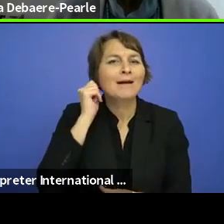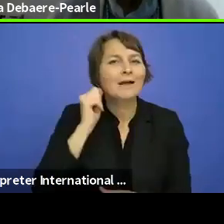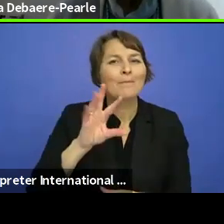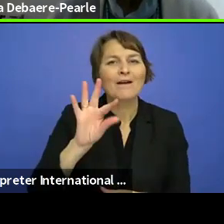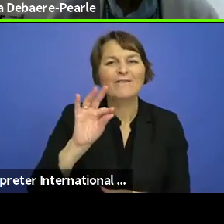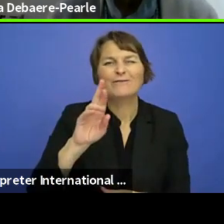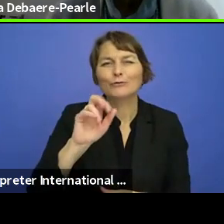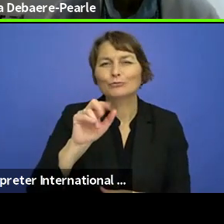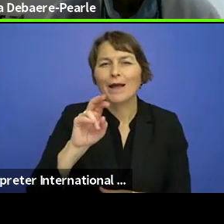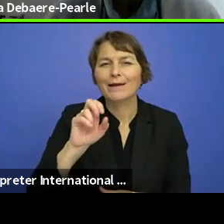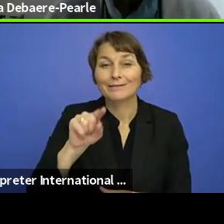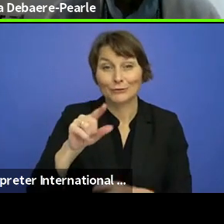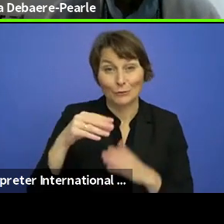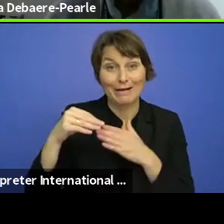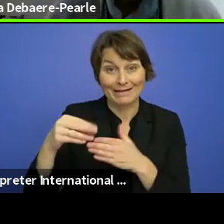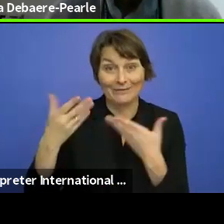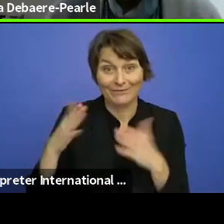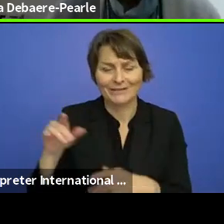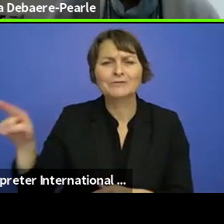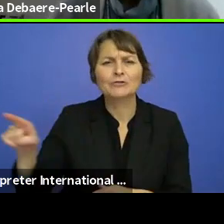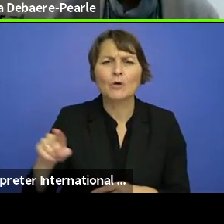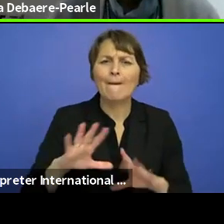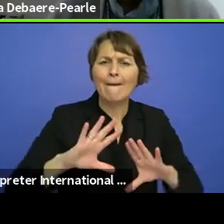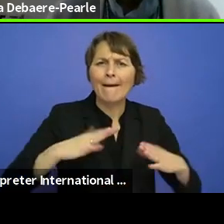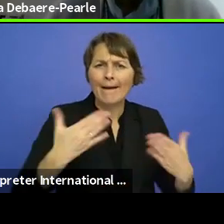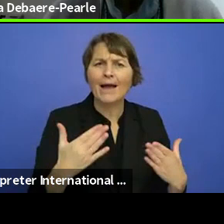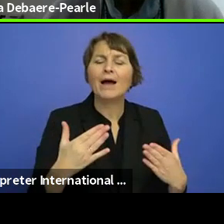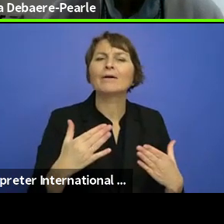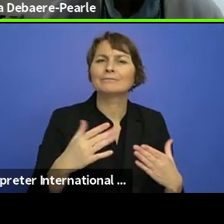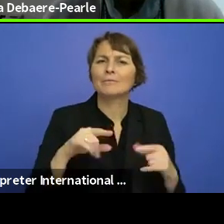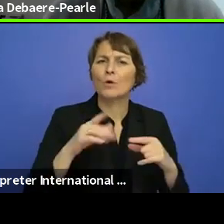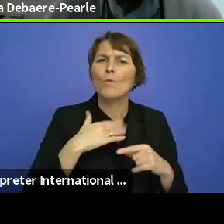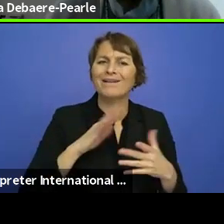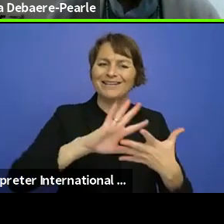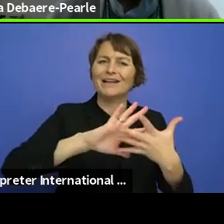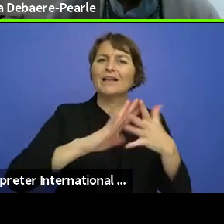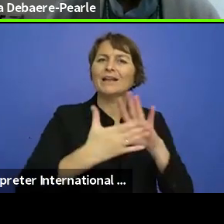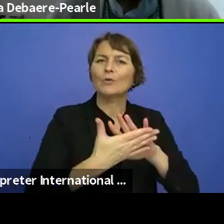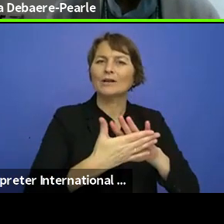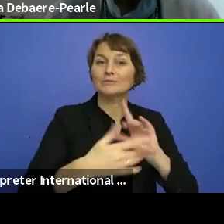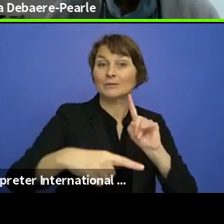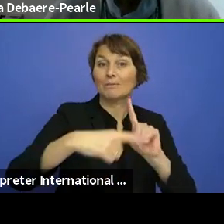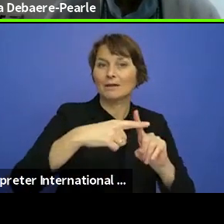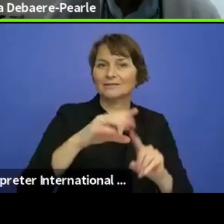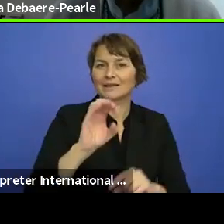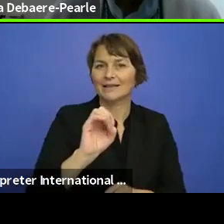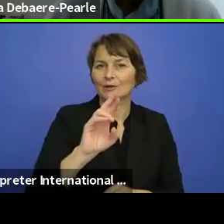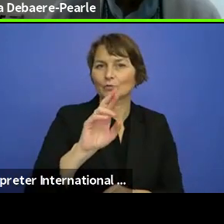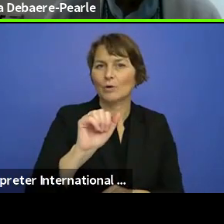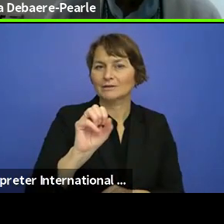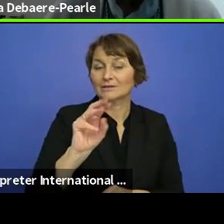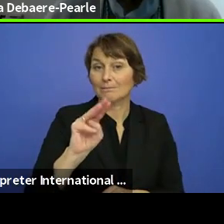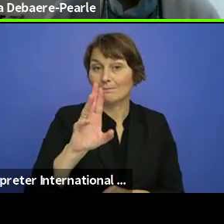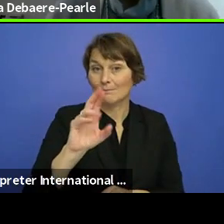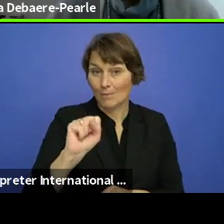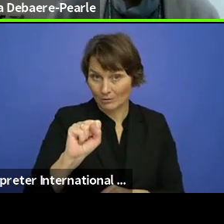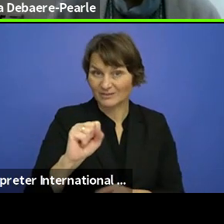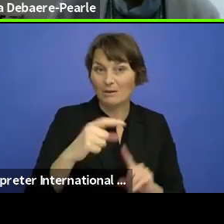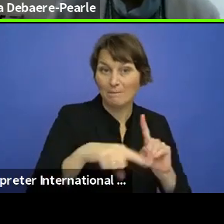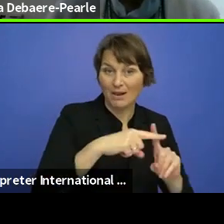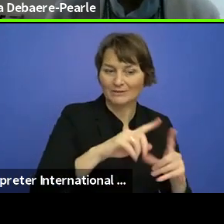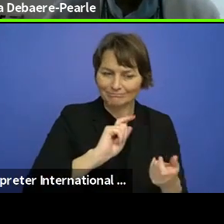on effective measures to green Erasmus Plus, Creative Europe, and the European Solidarity Corps. And